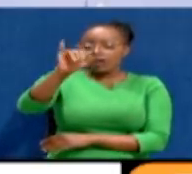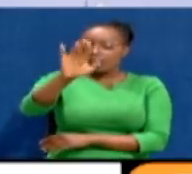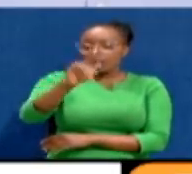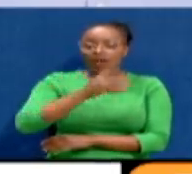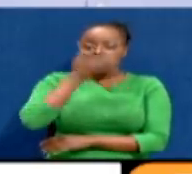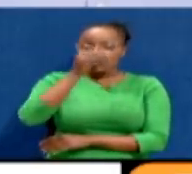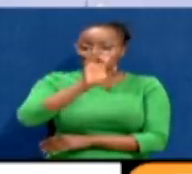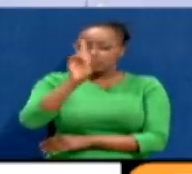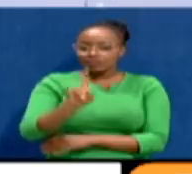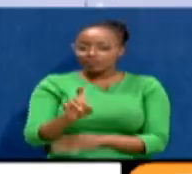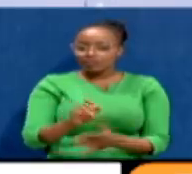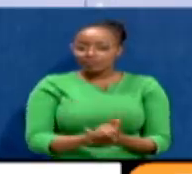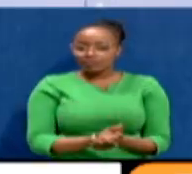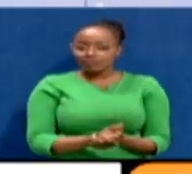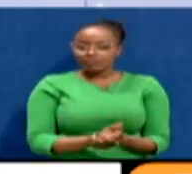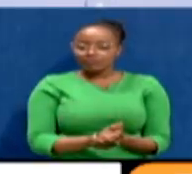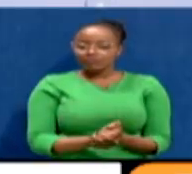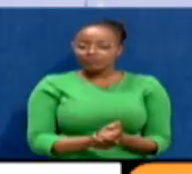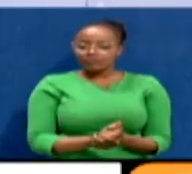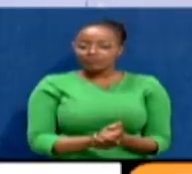response.